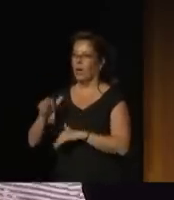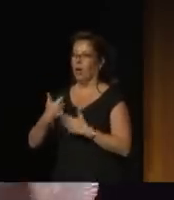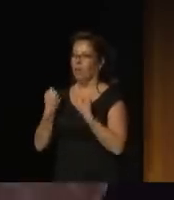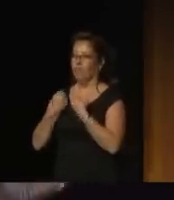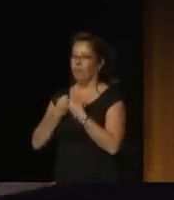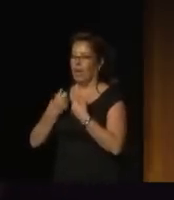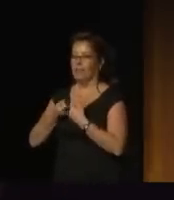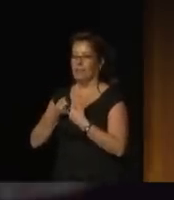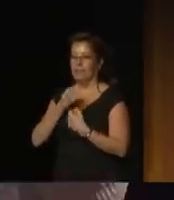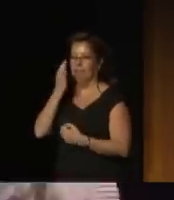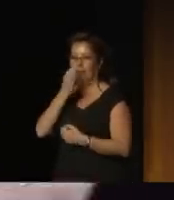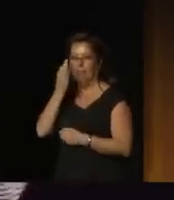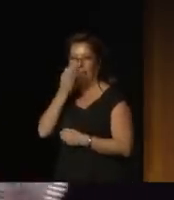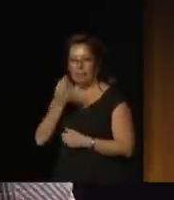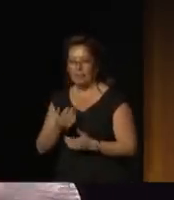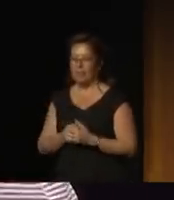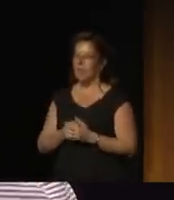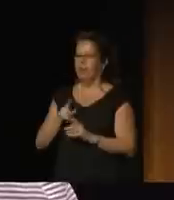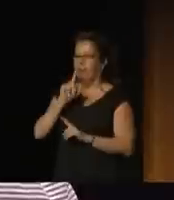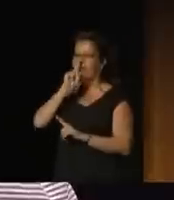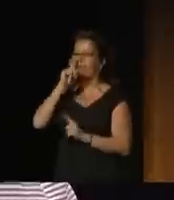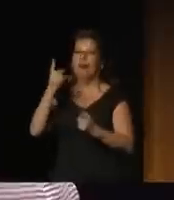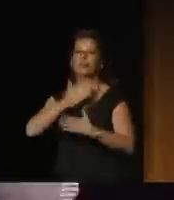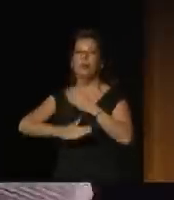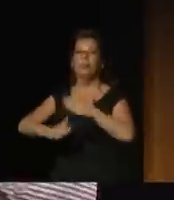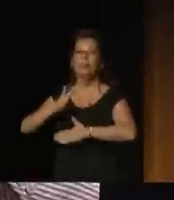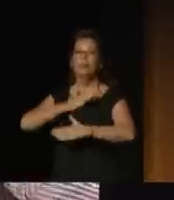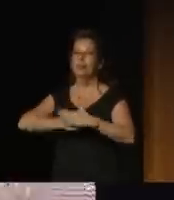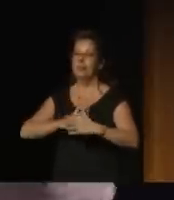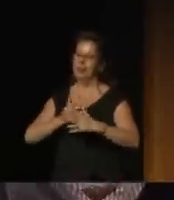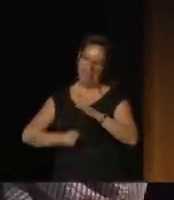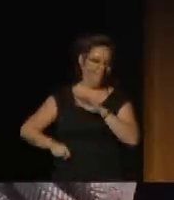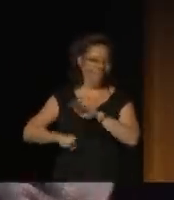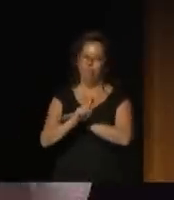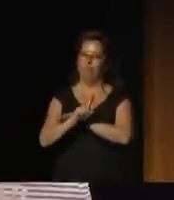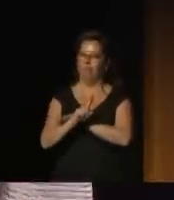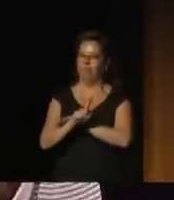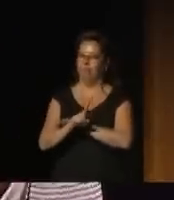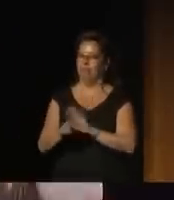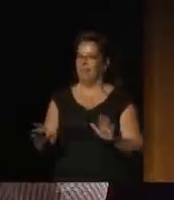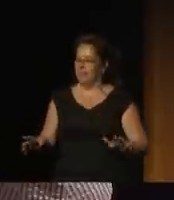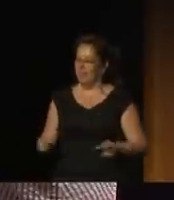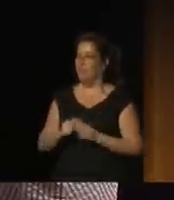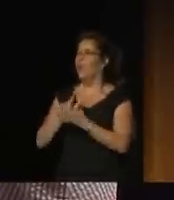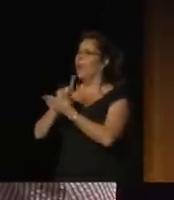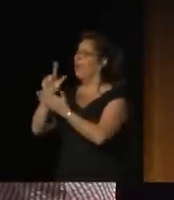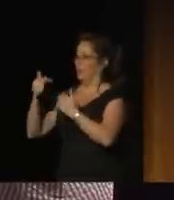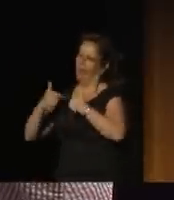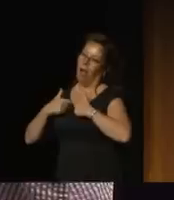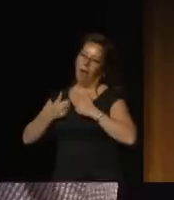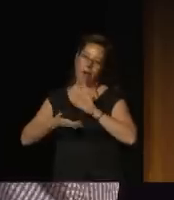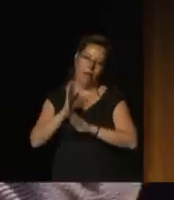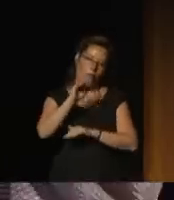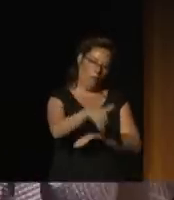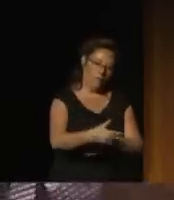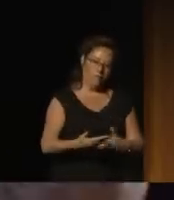he said, you know, 60 years at this job. He goes, I can't take this. And he left. When I left later,